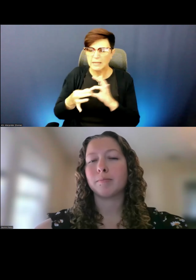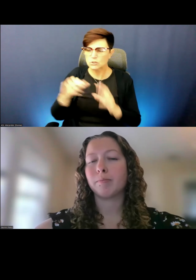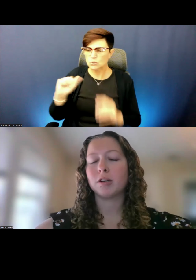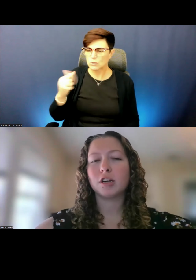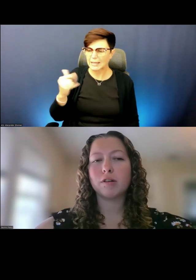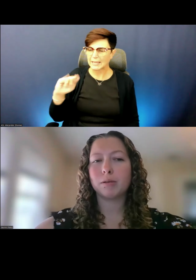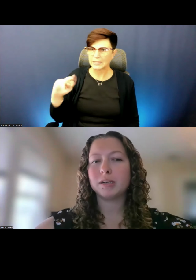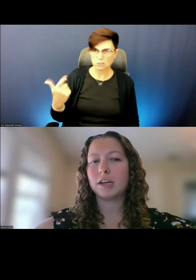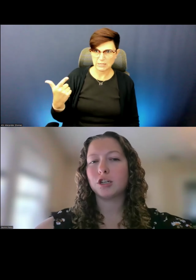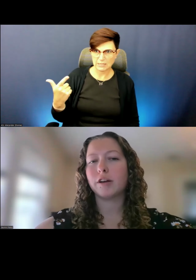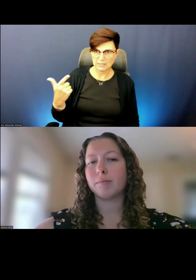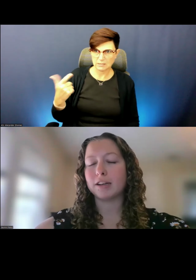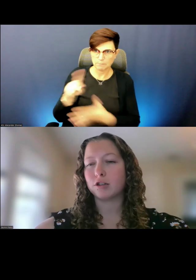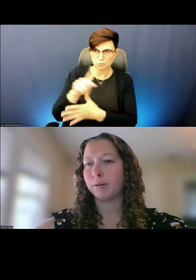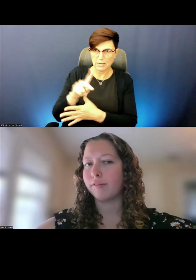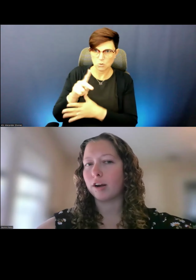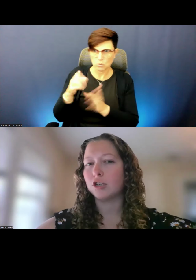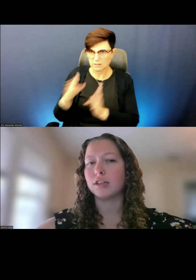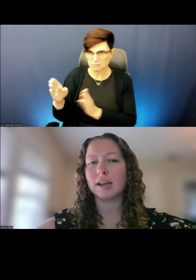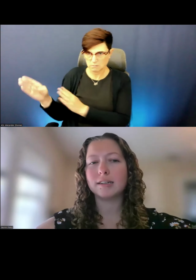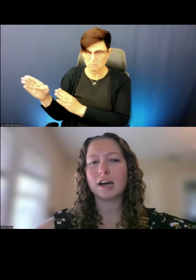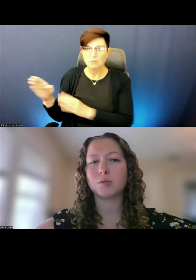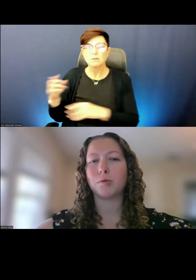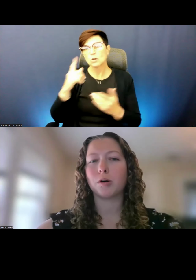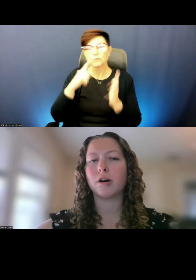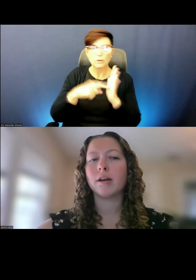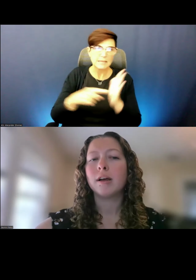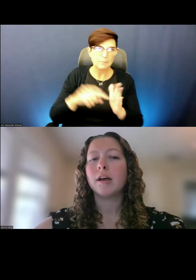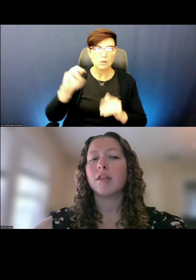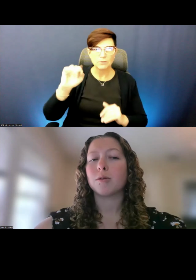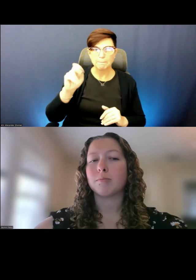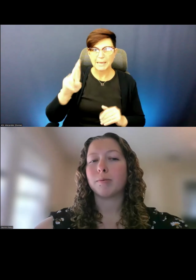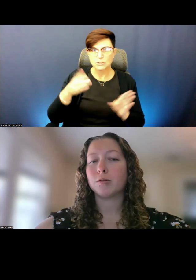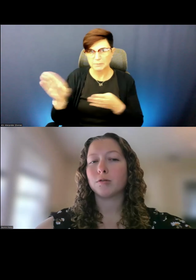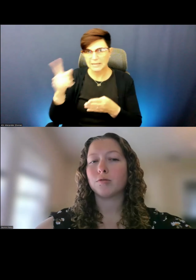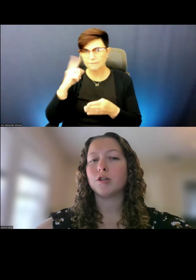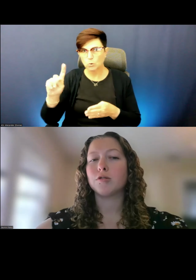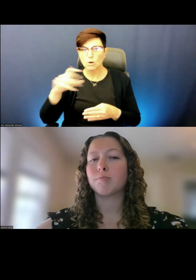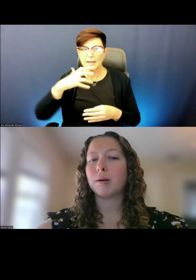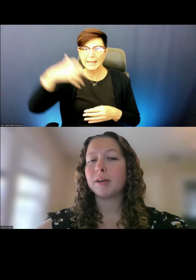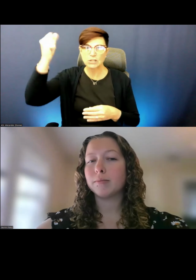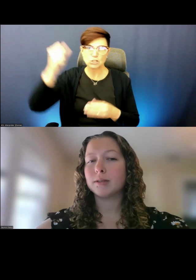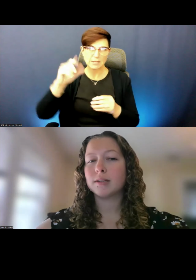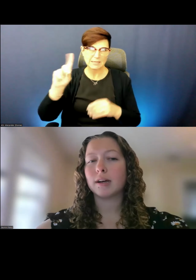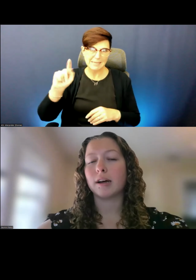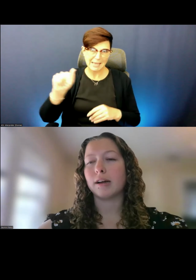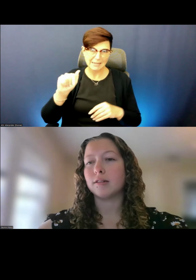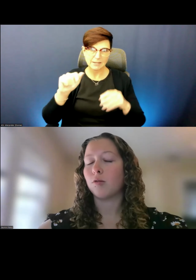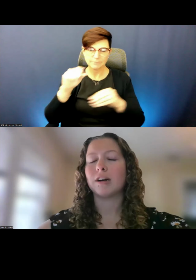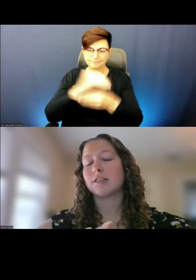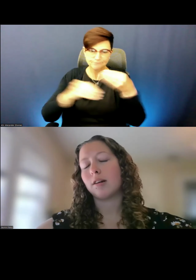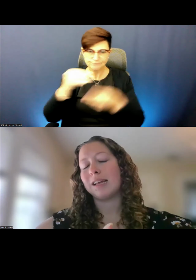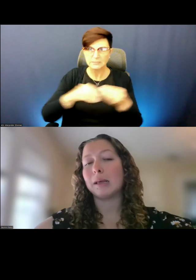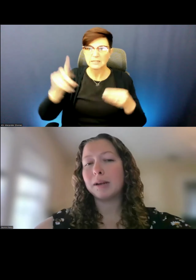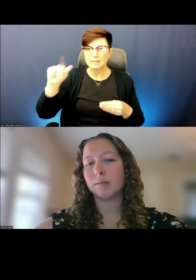There's continued implementation of the master plan for aging data dashboard. There was a proposal to reduce premiums